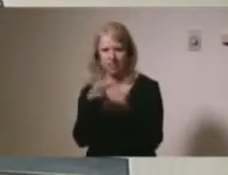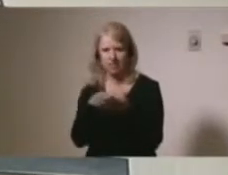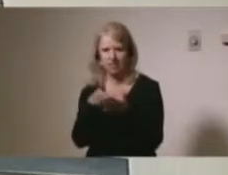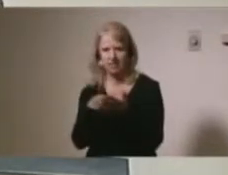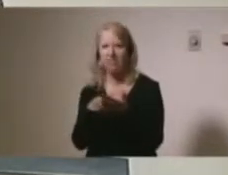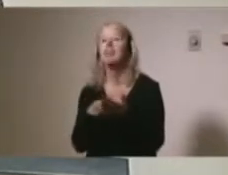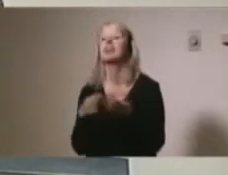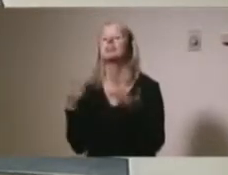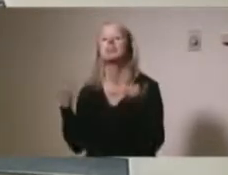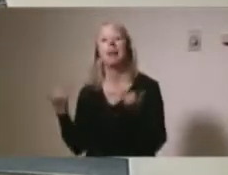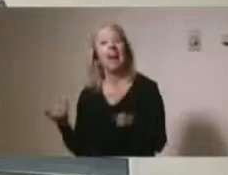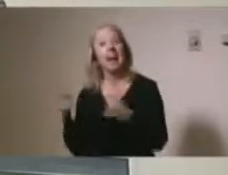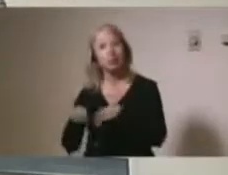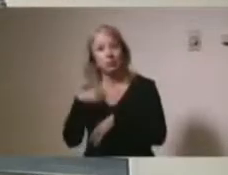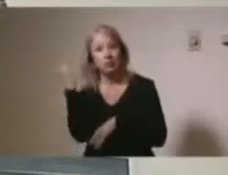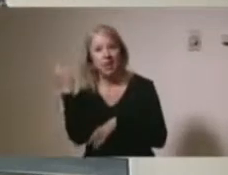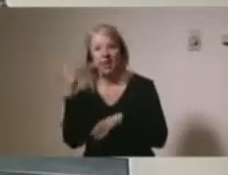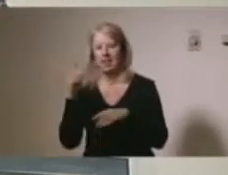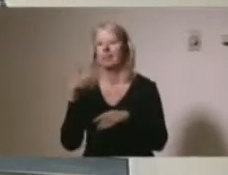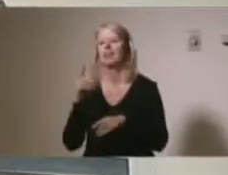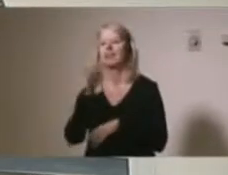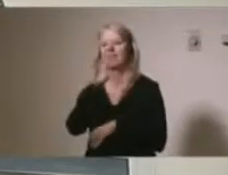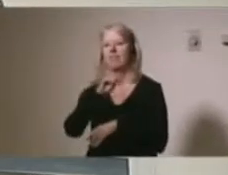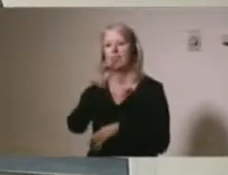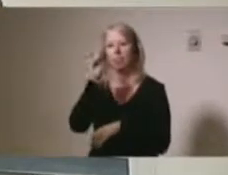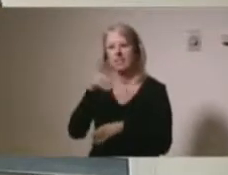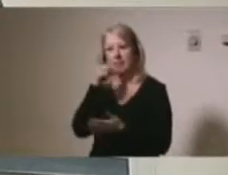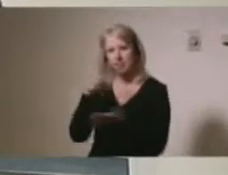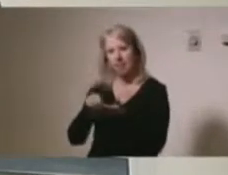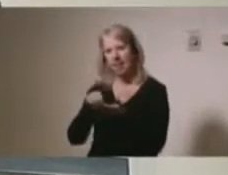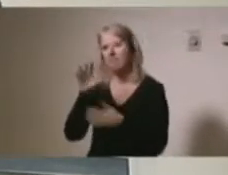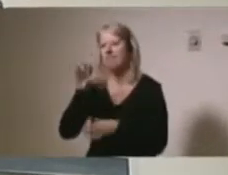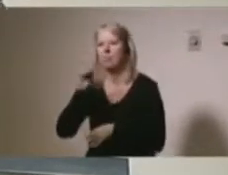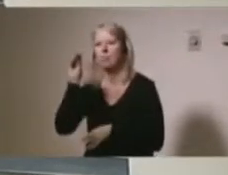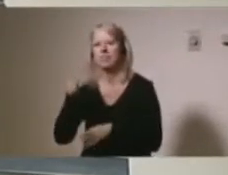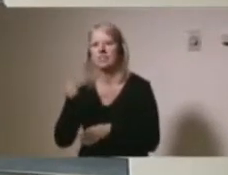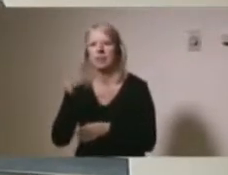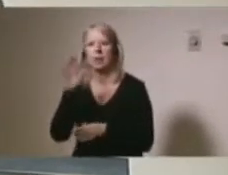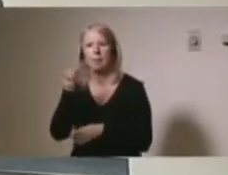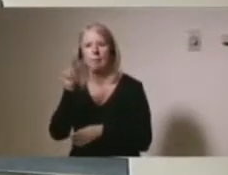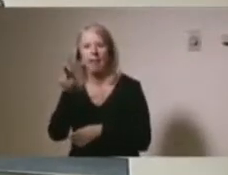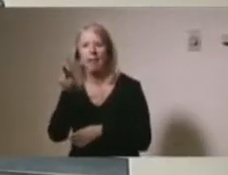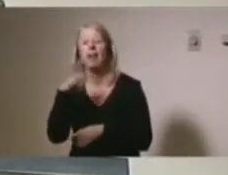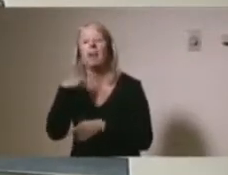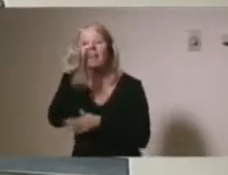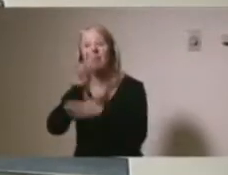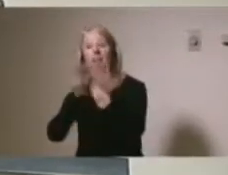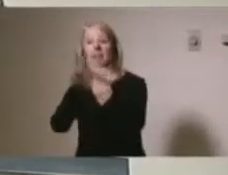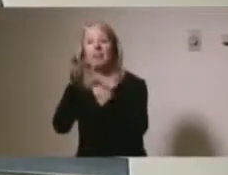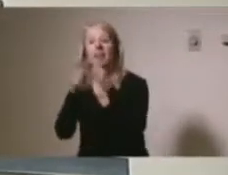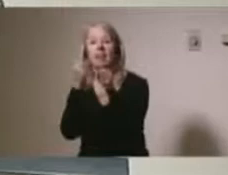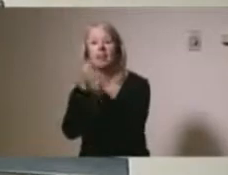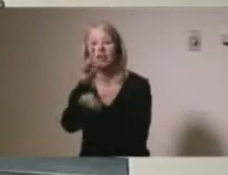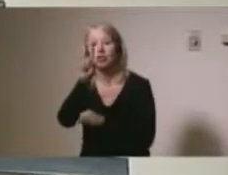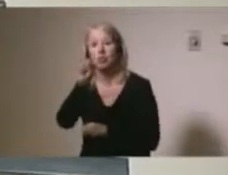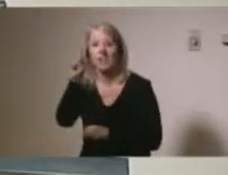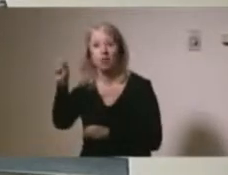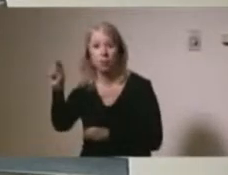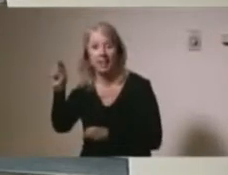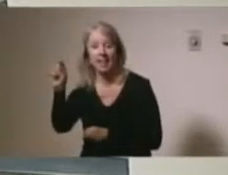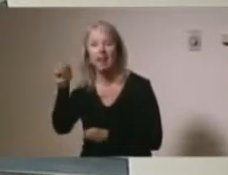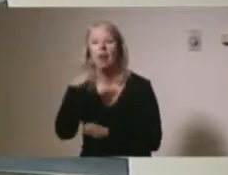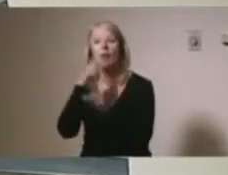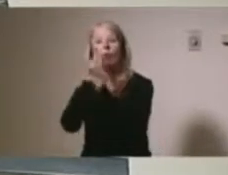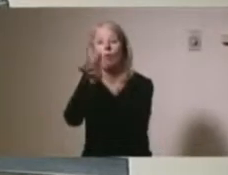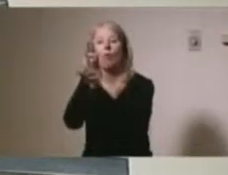50% from mail and 50% from the bank. And for 2020, our objective is to